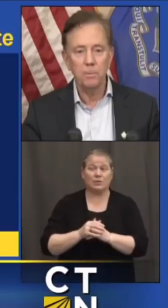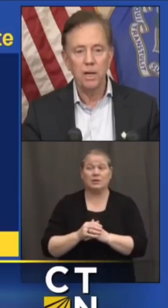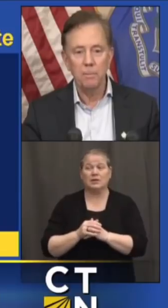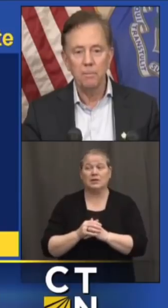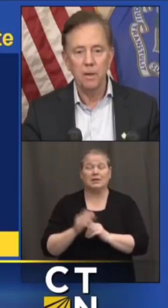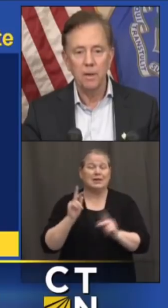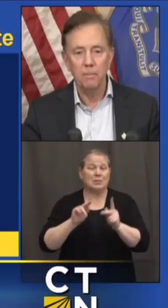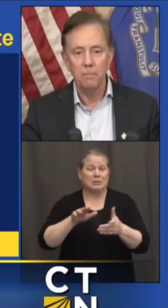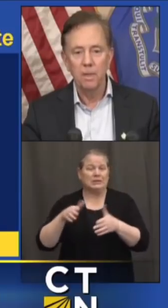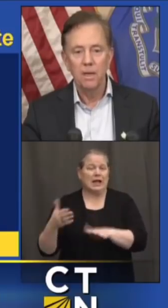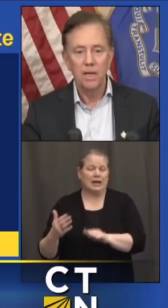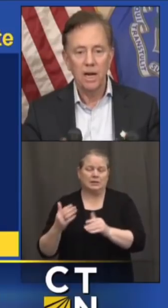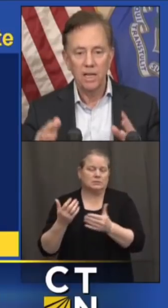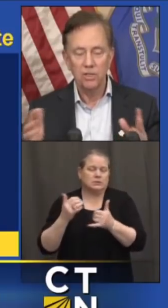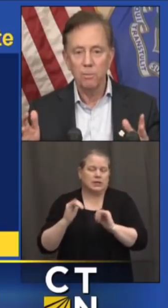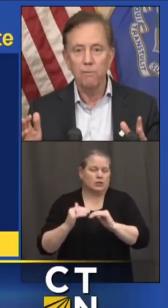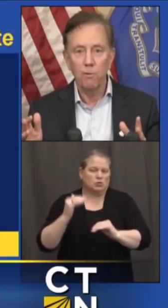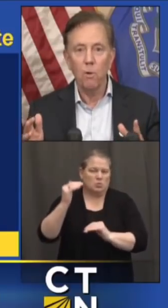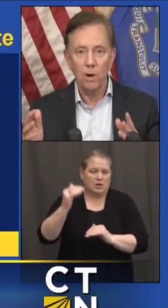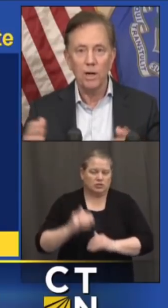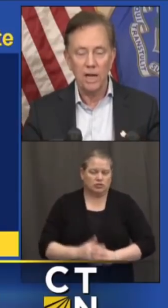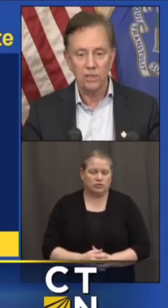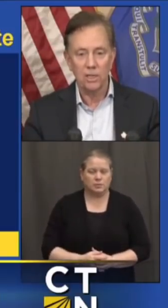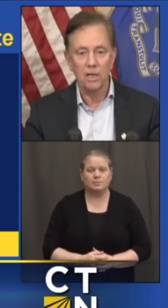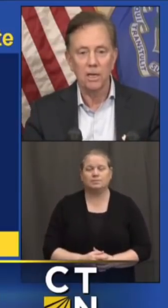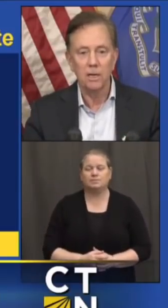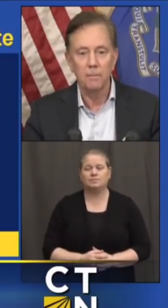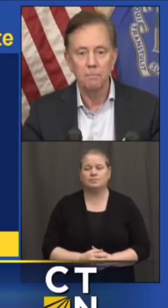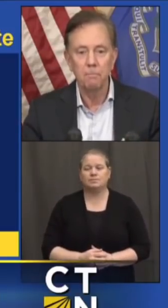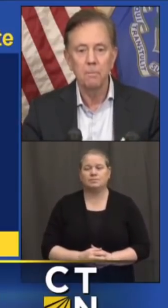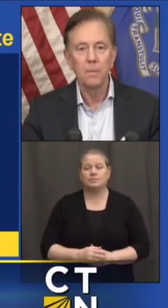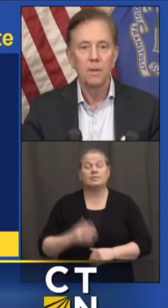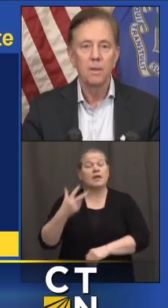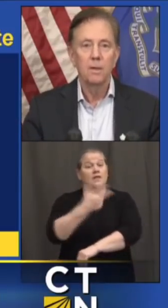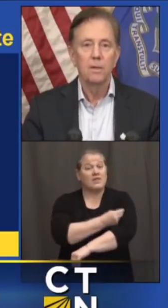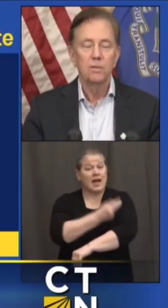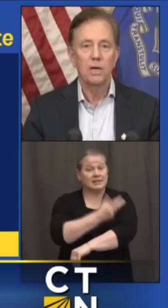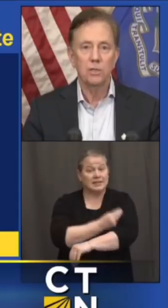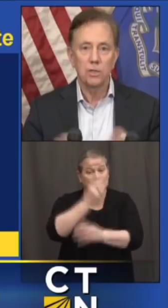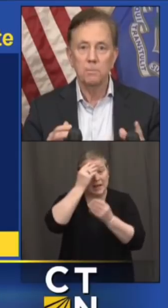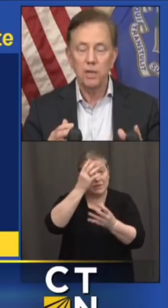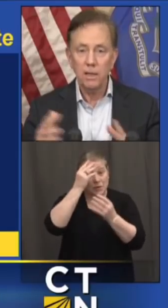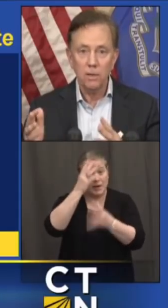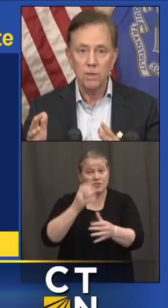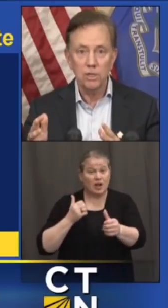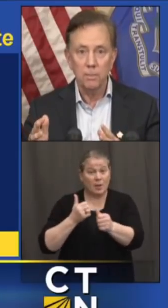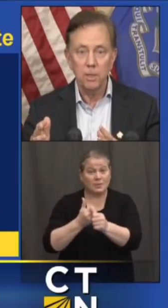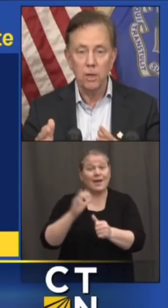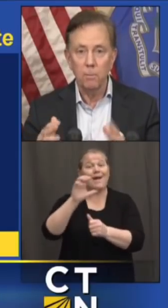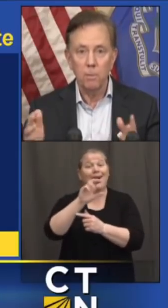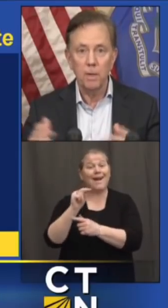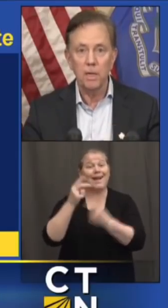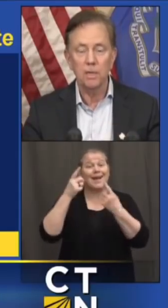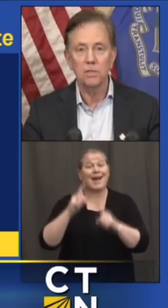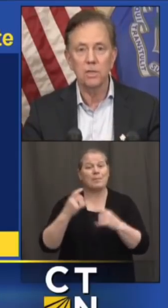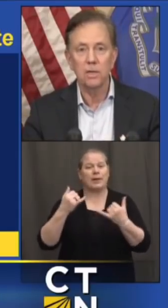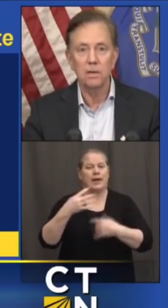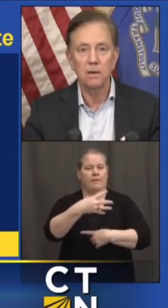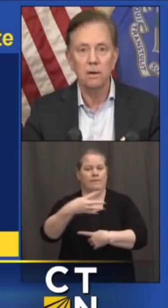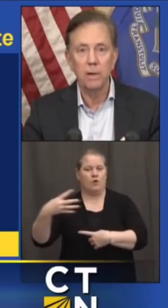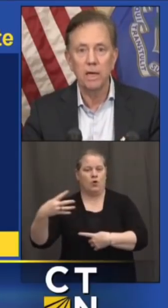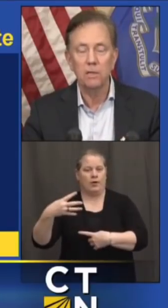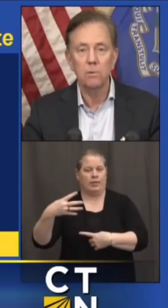vaccine update. Connecticut's number 4 nationally. Josh is upset that we slipped the number